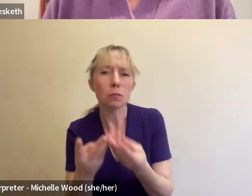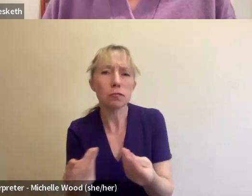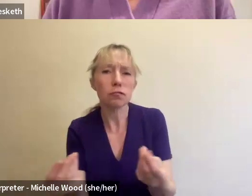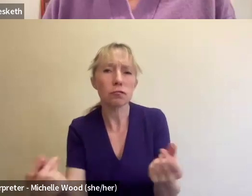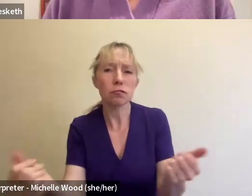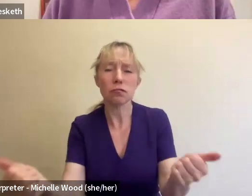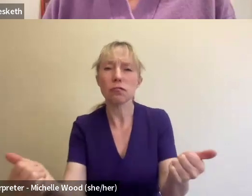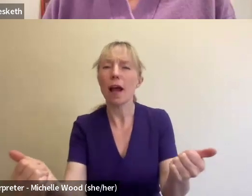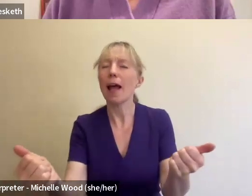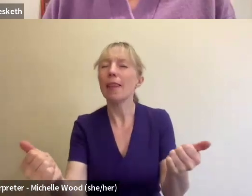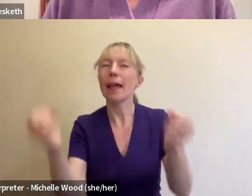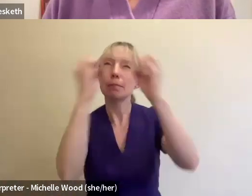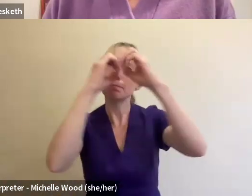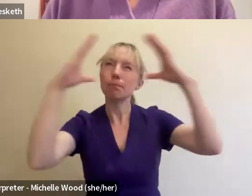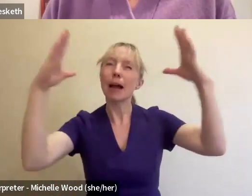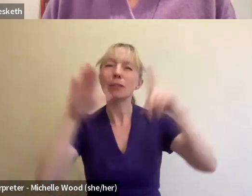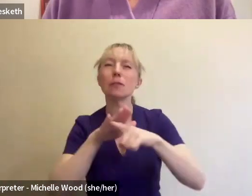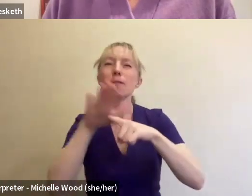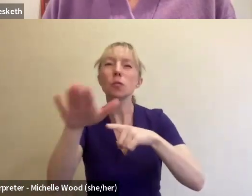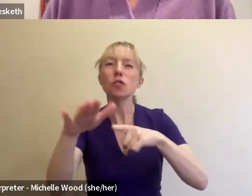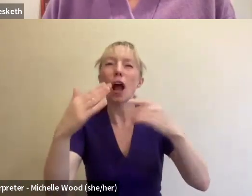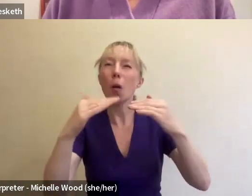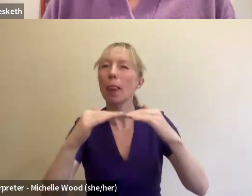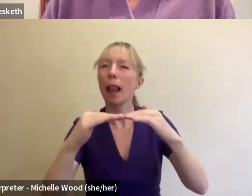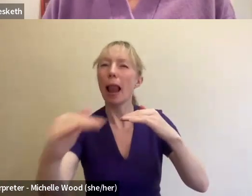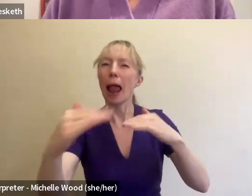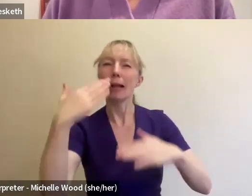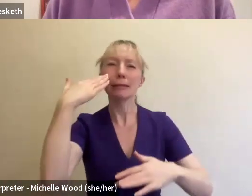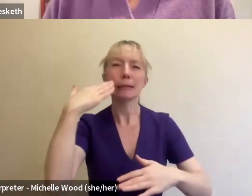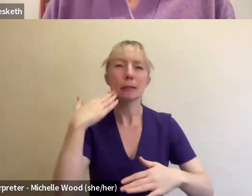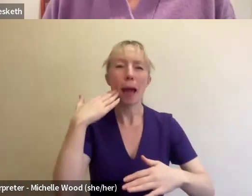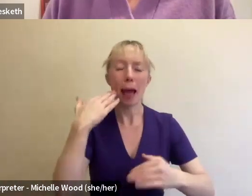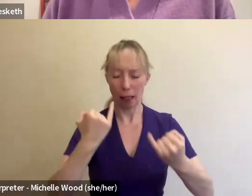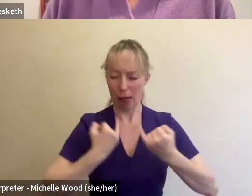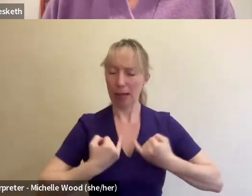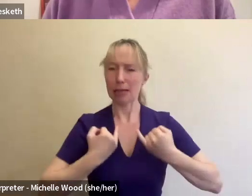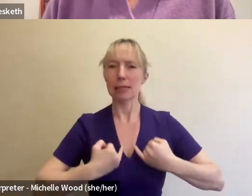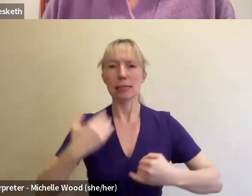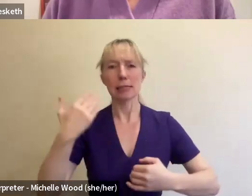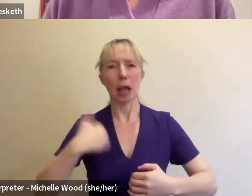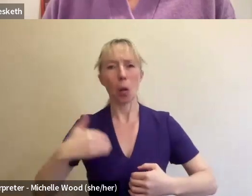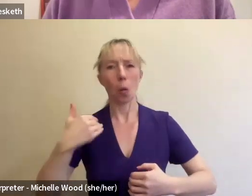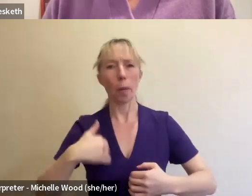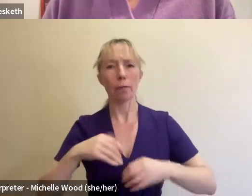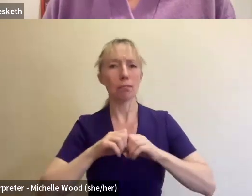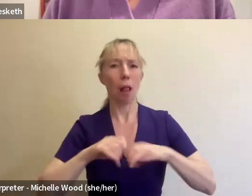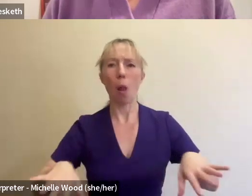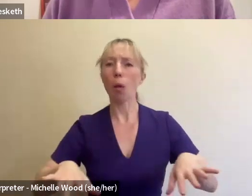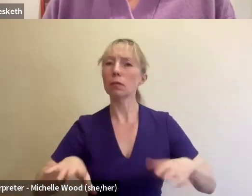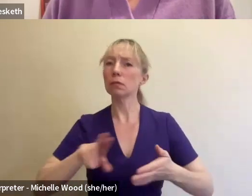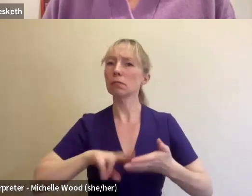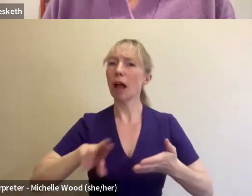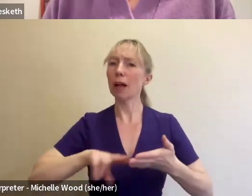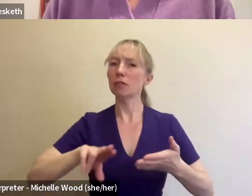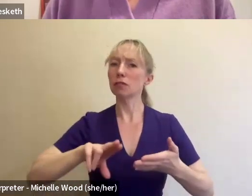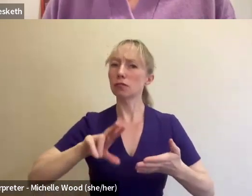the land looks pale like a sick woman having lost its natural beauty, at which time only